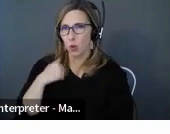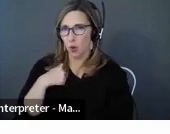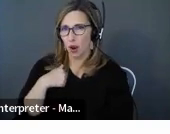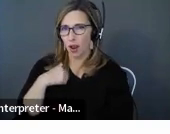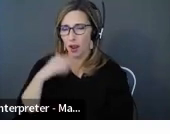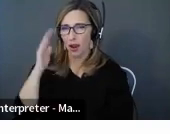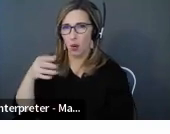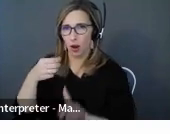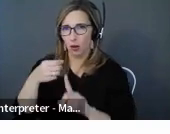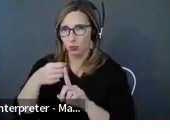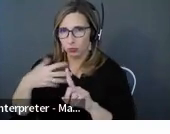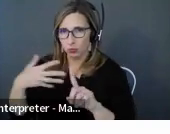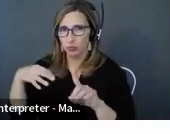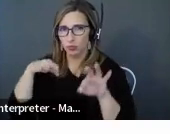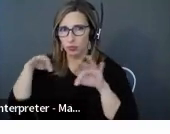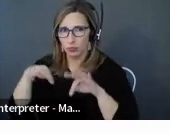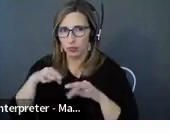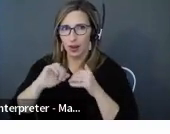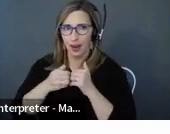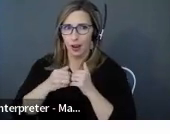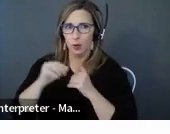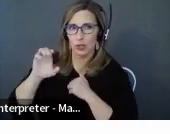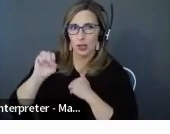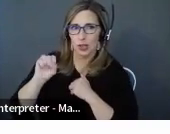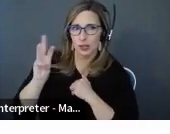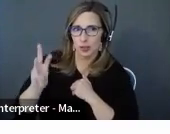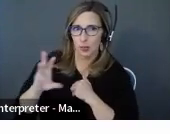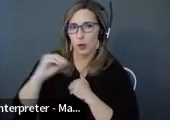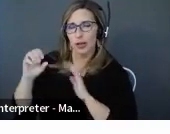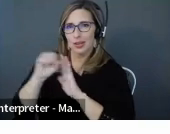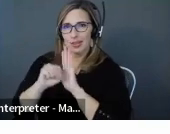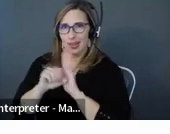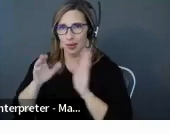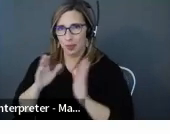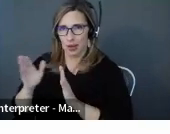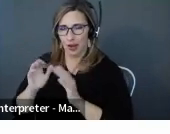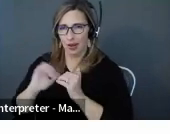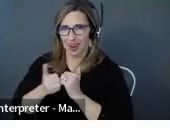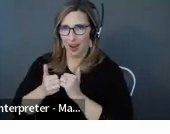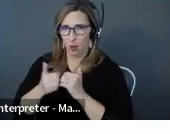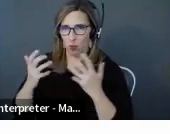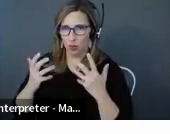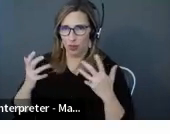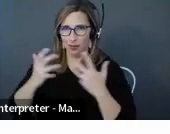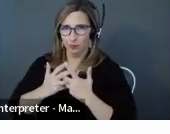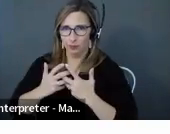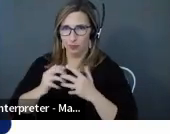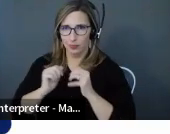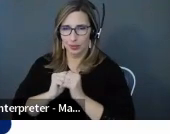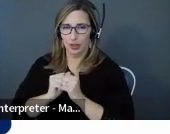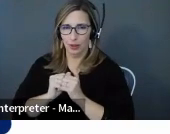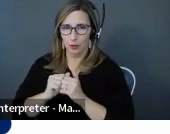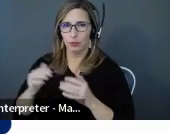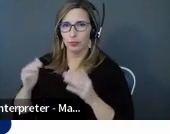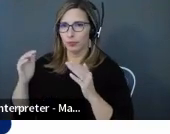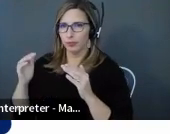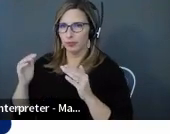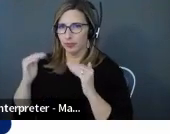CSW and the state plan benefits interact. So I'll have you go to the next slide, Lisa.